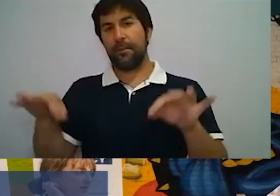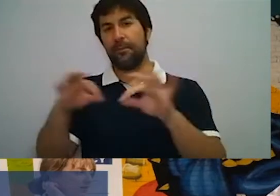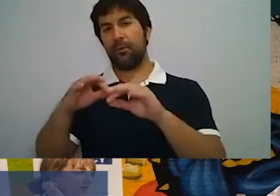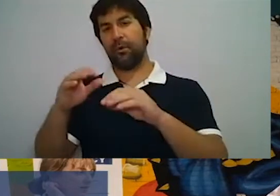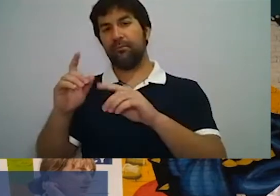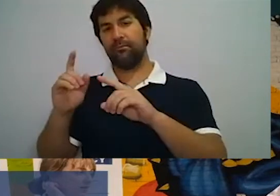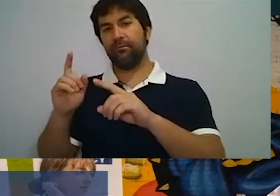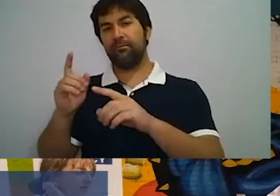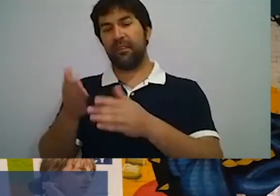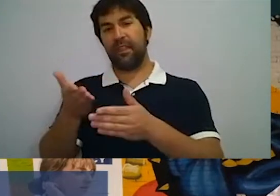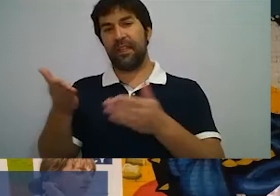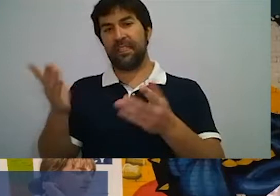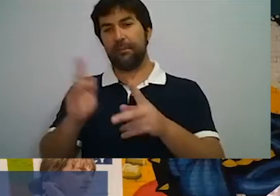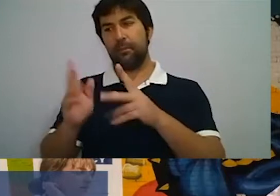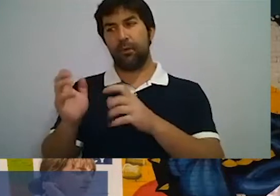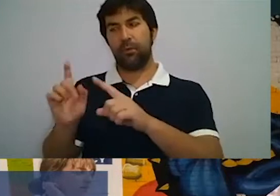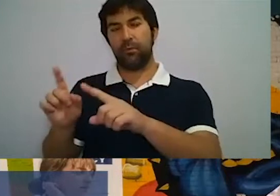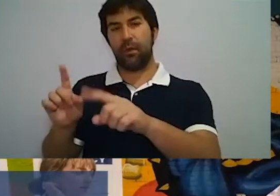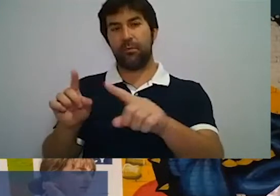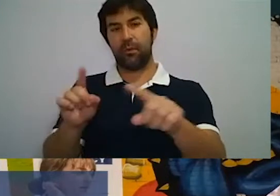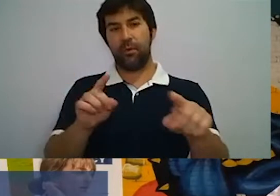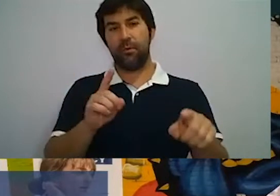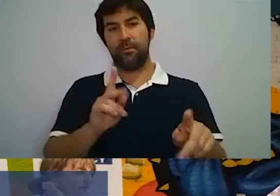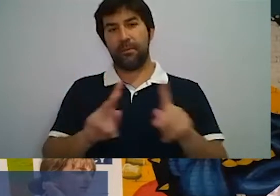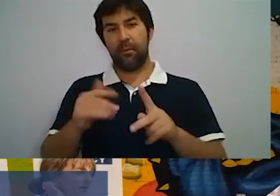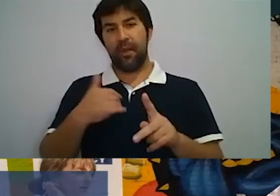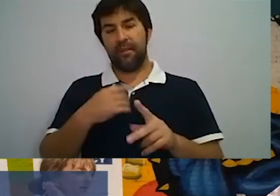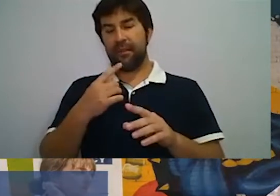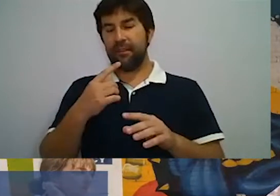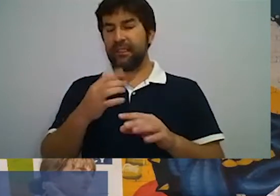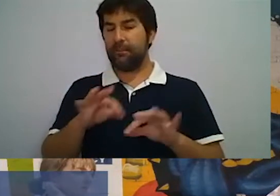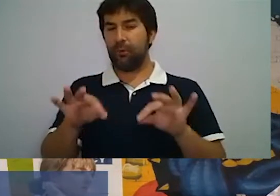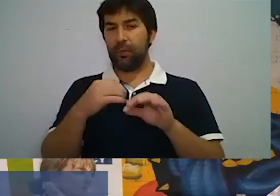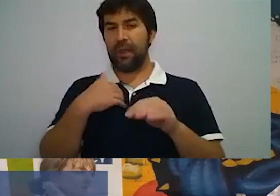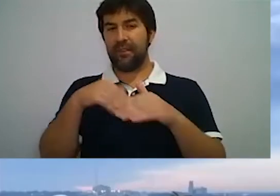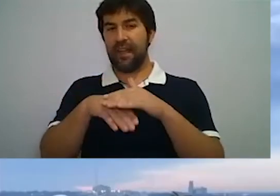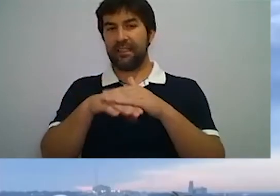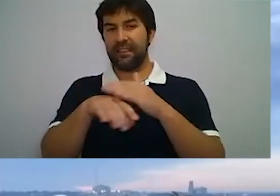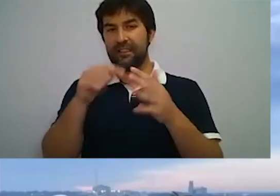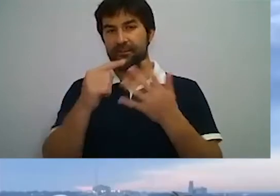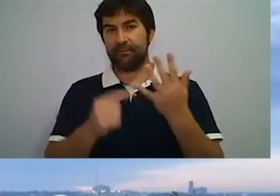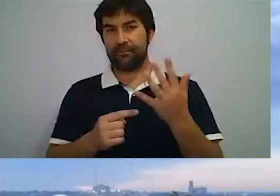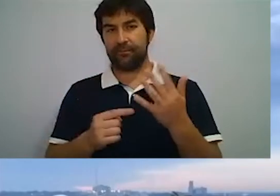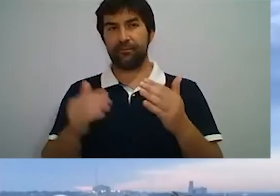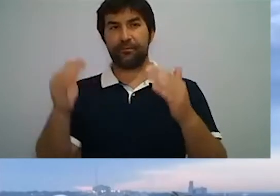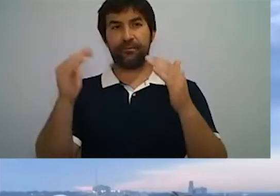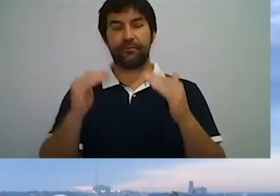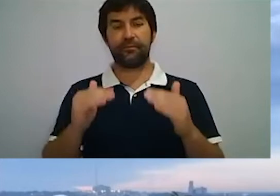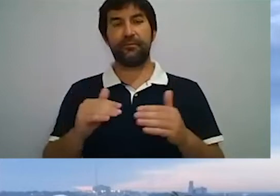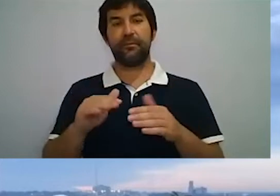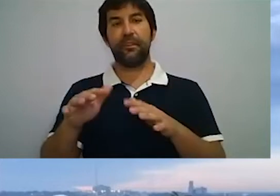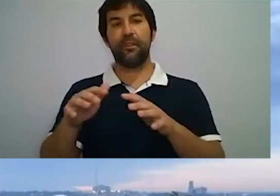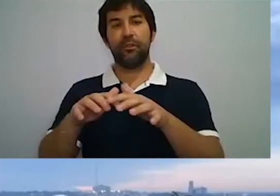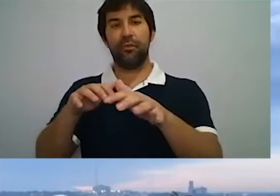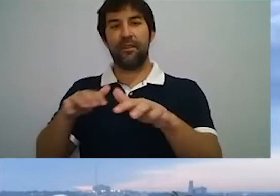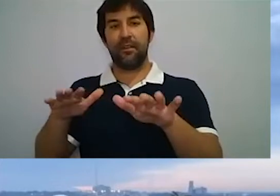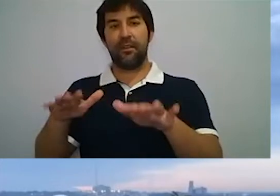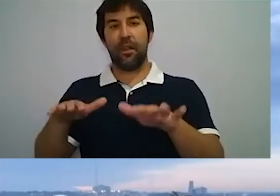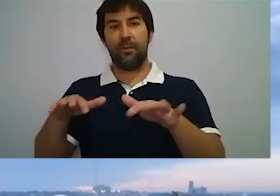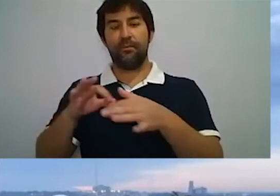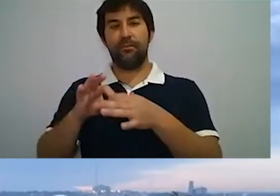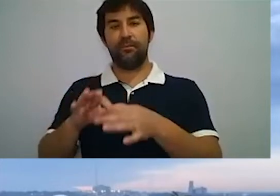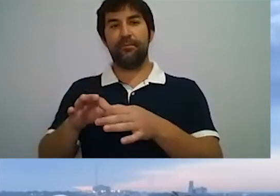the public support is for various projects. Also, your questions for the expert panel also provide a great opportunity for the Department